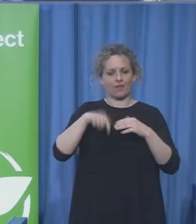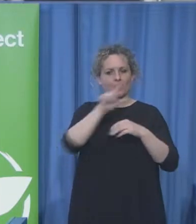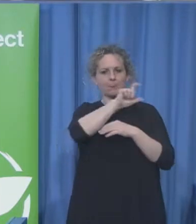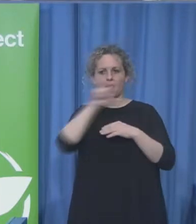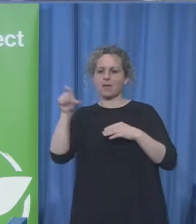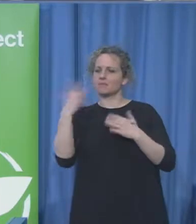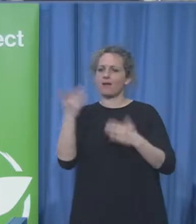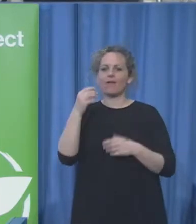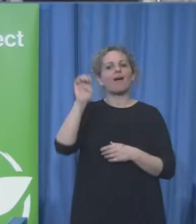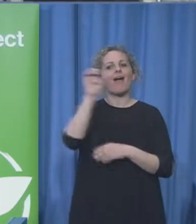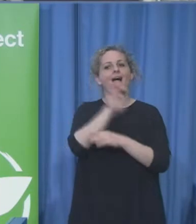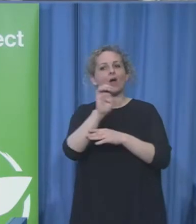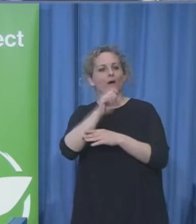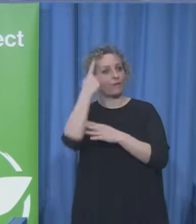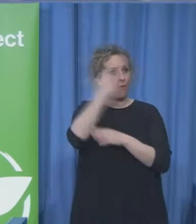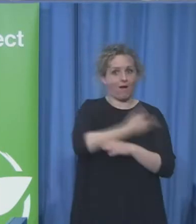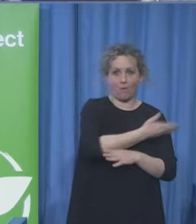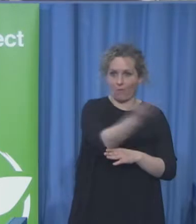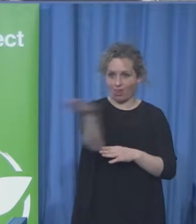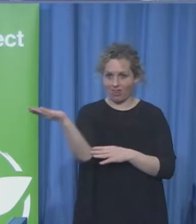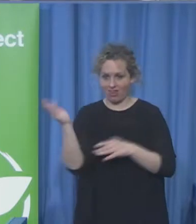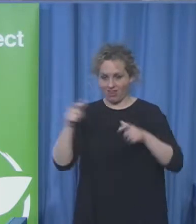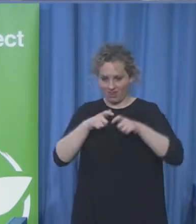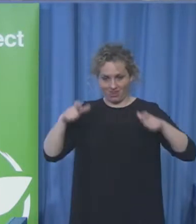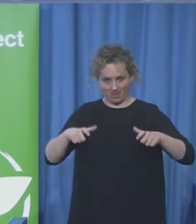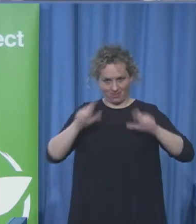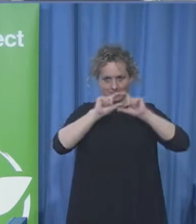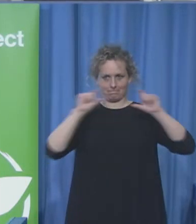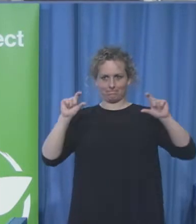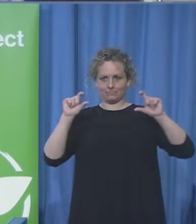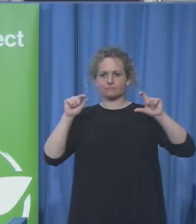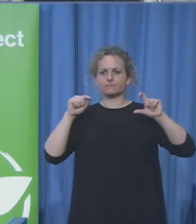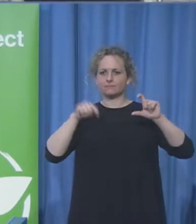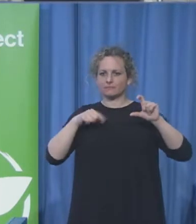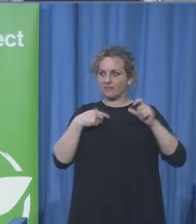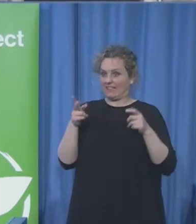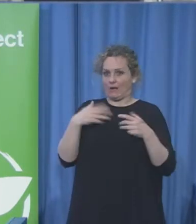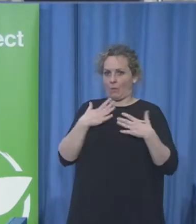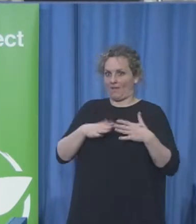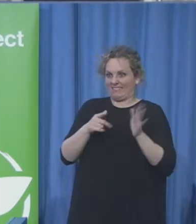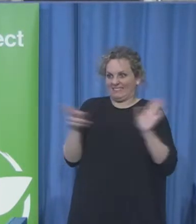can have a better sense of what we're doing.